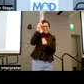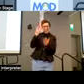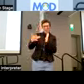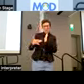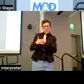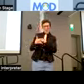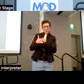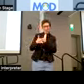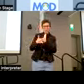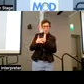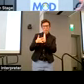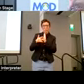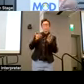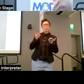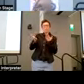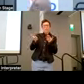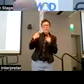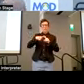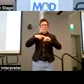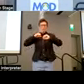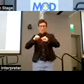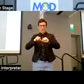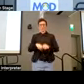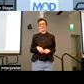Technology Services and Security.